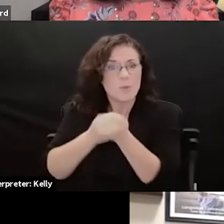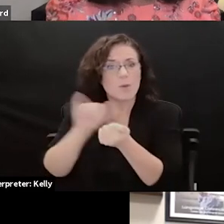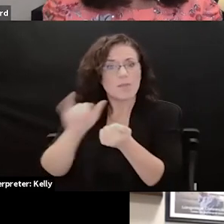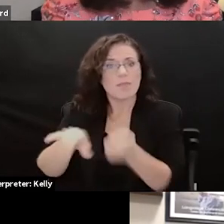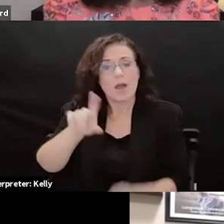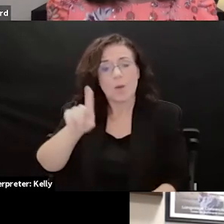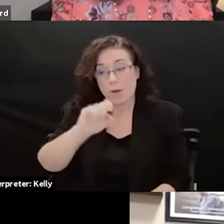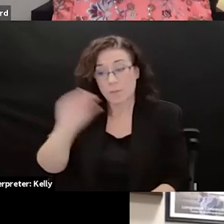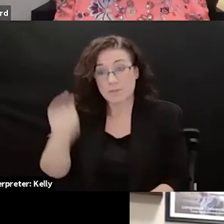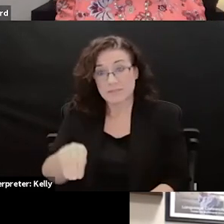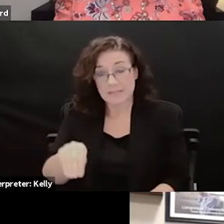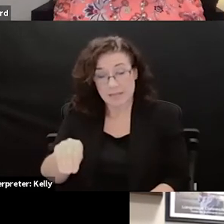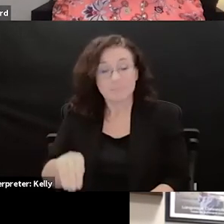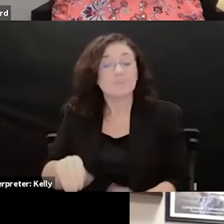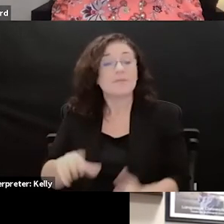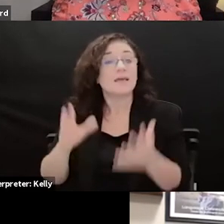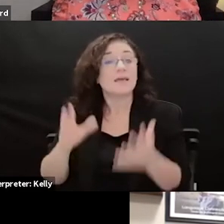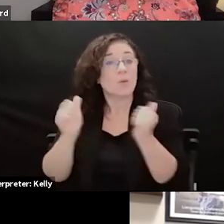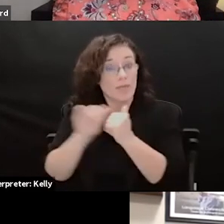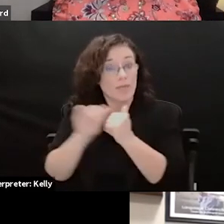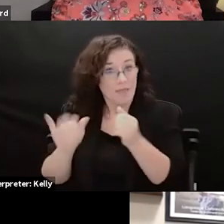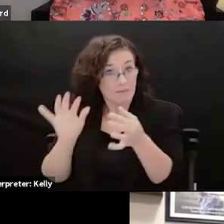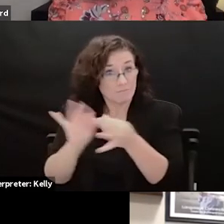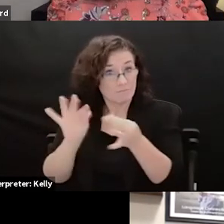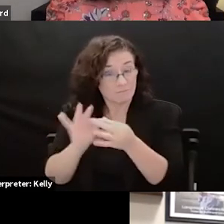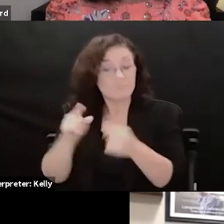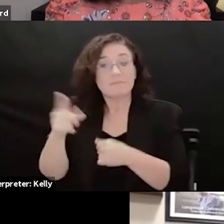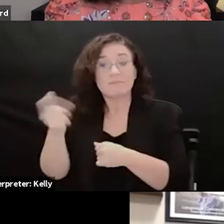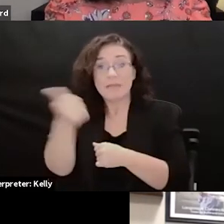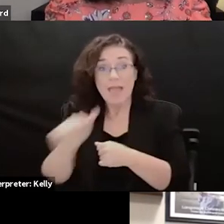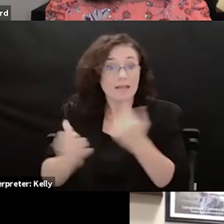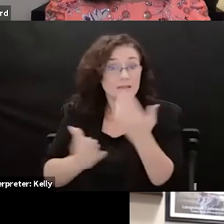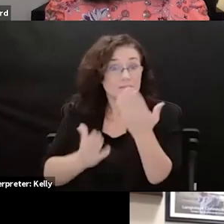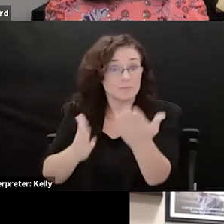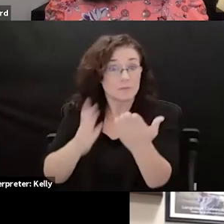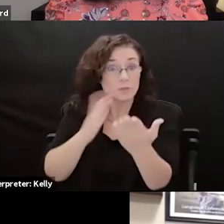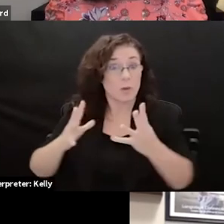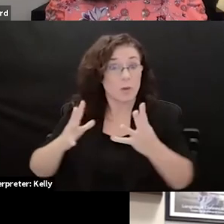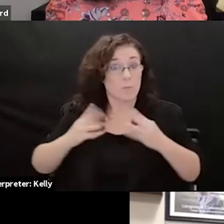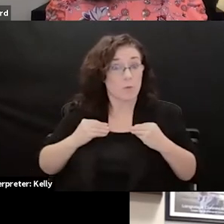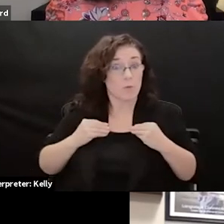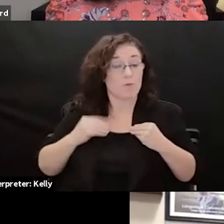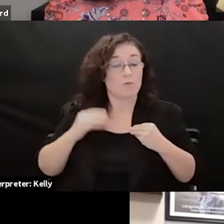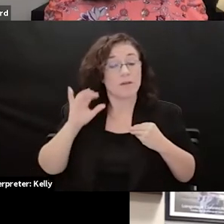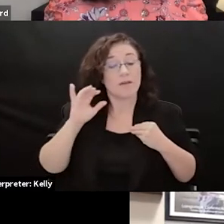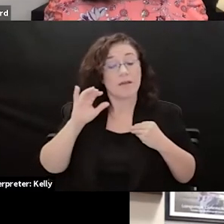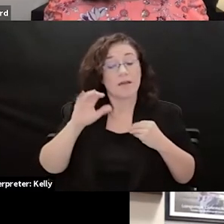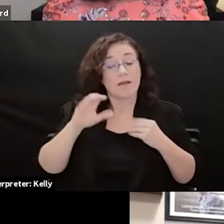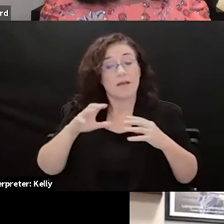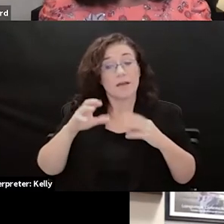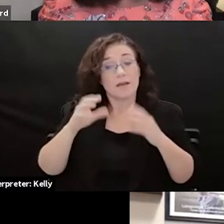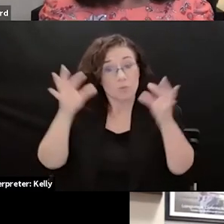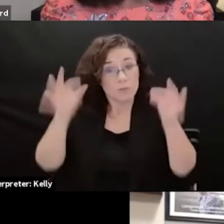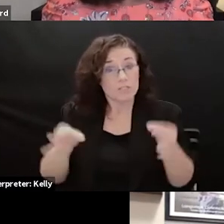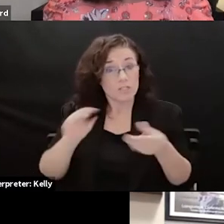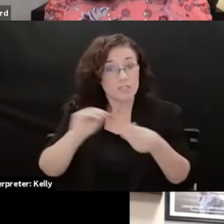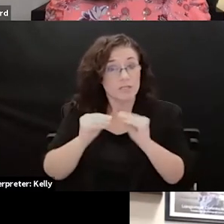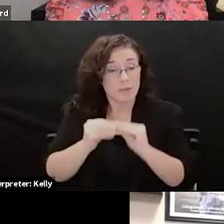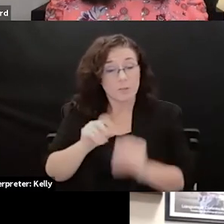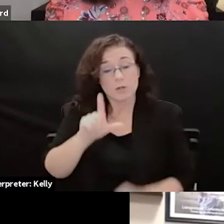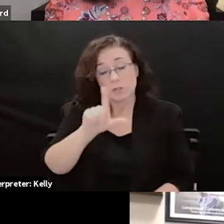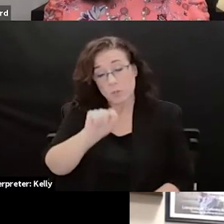comments is there a motion to approve the adoption of board resolution number 2021-22